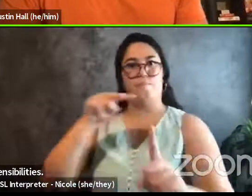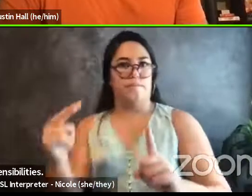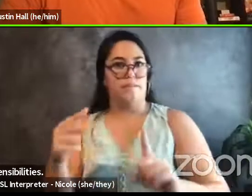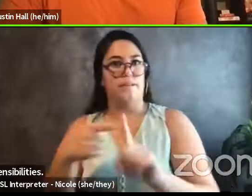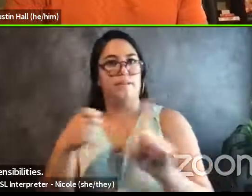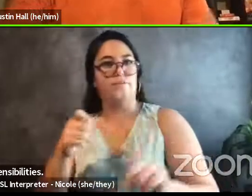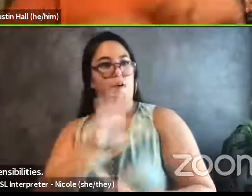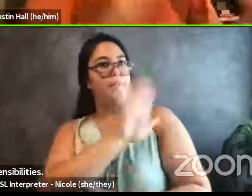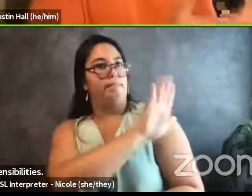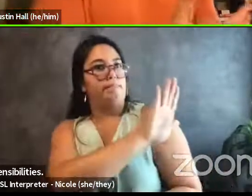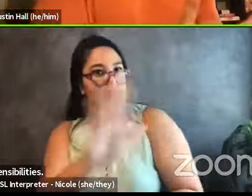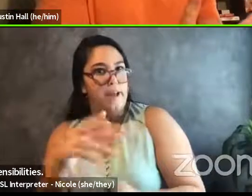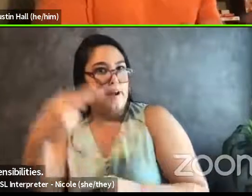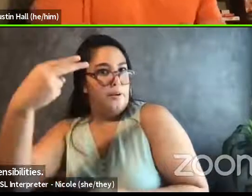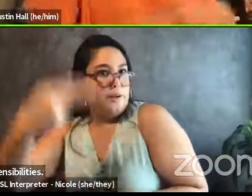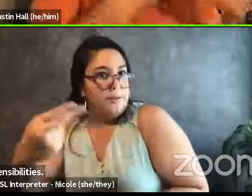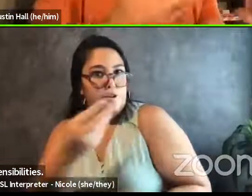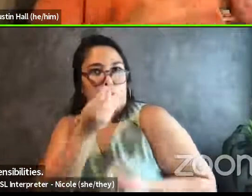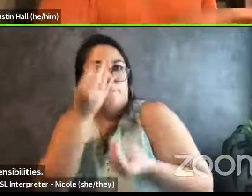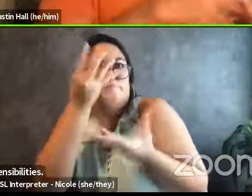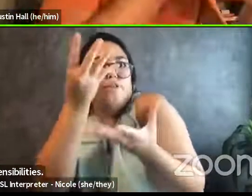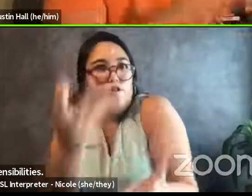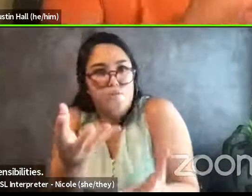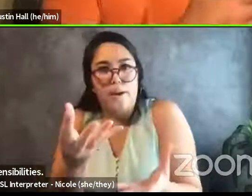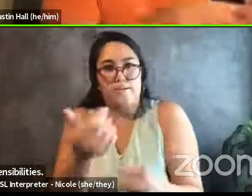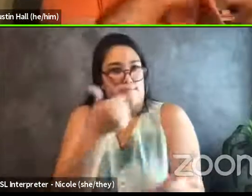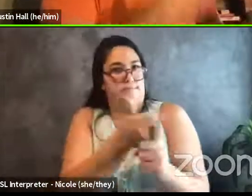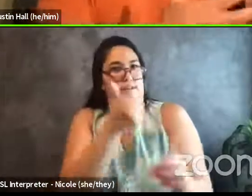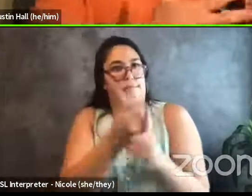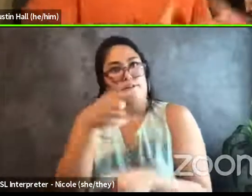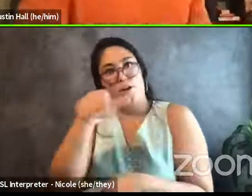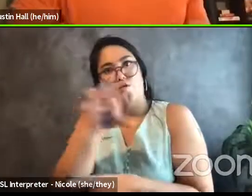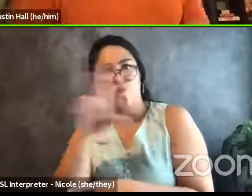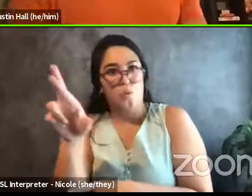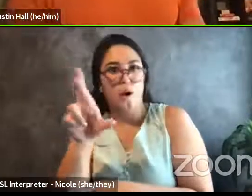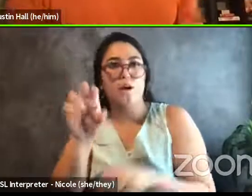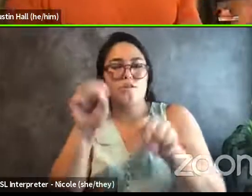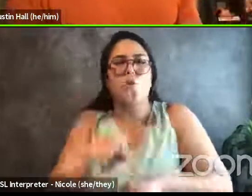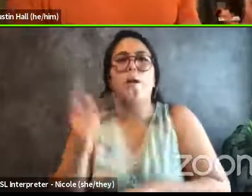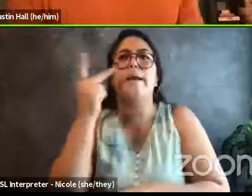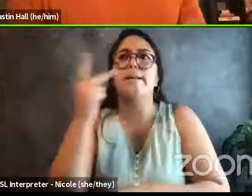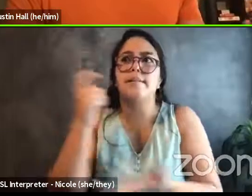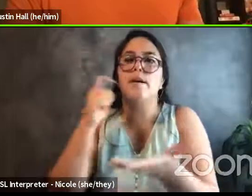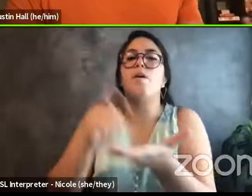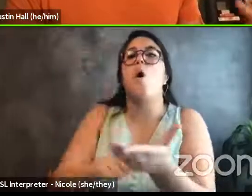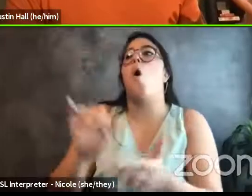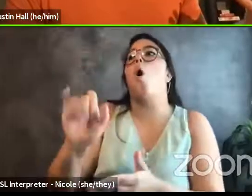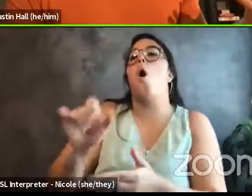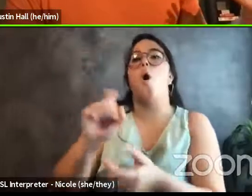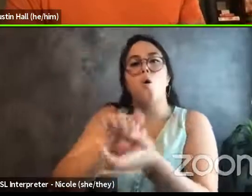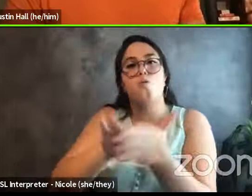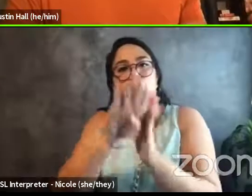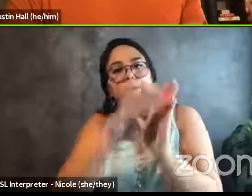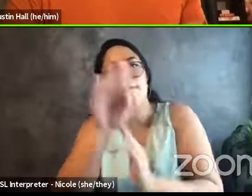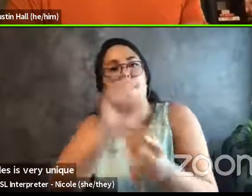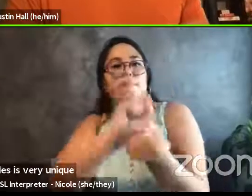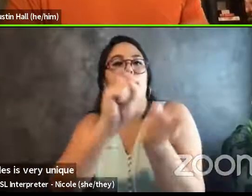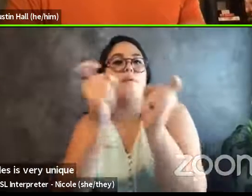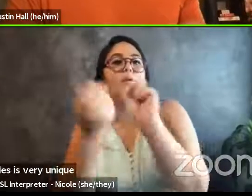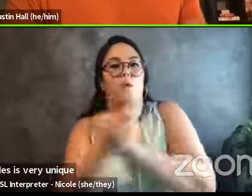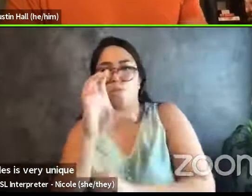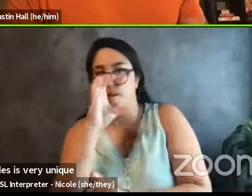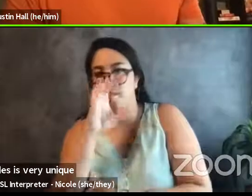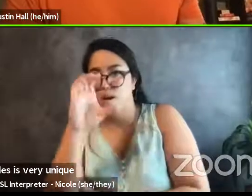of queer expression, bringing that to the comics form. So we kind of see, you know, comics evolving, but we also, it also provides this very unique